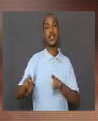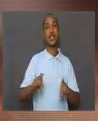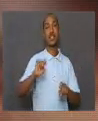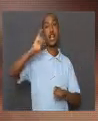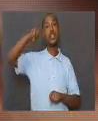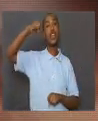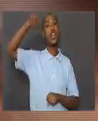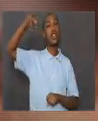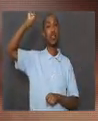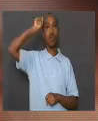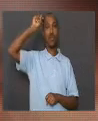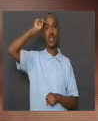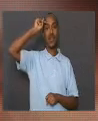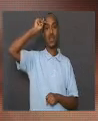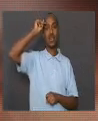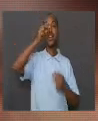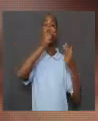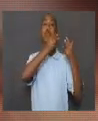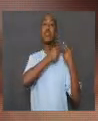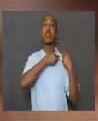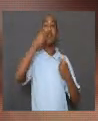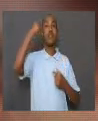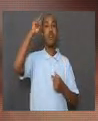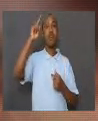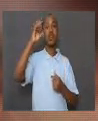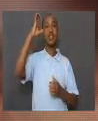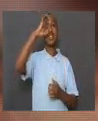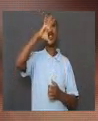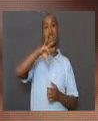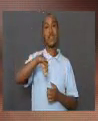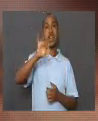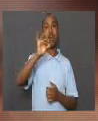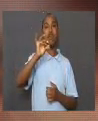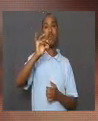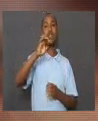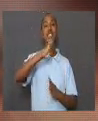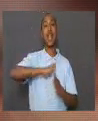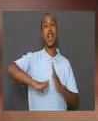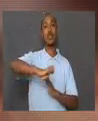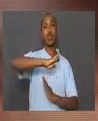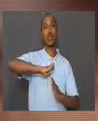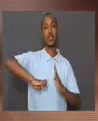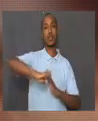J.J. Thomson was responsible for the discovery of the electron.